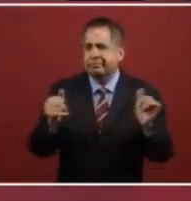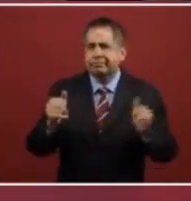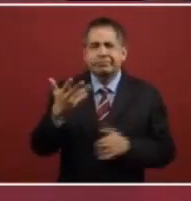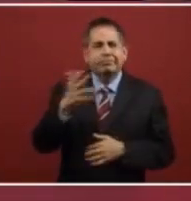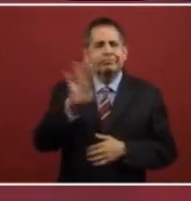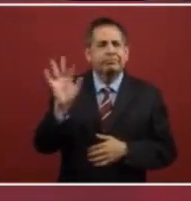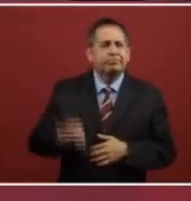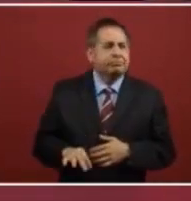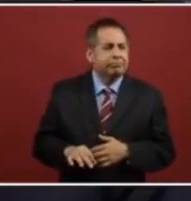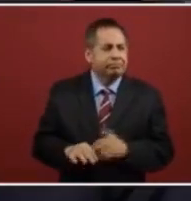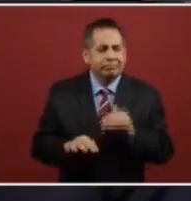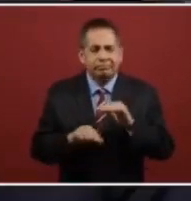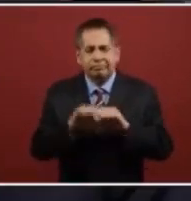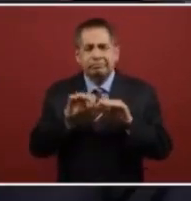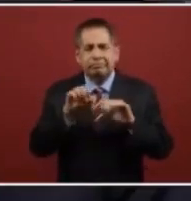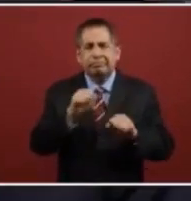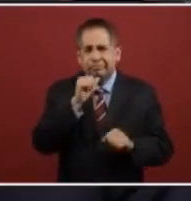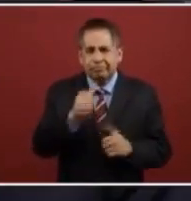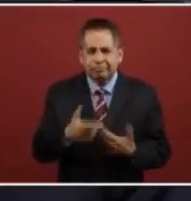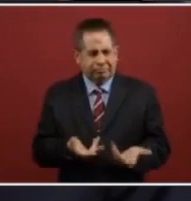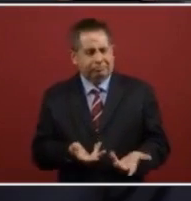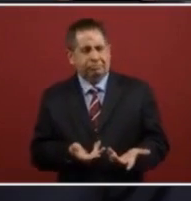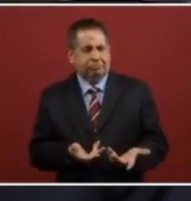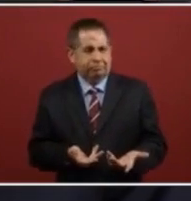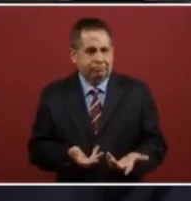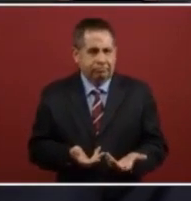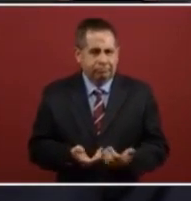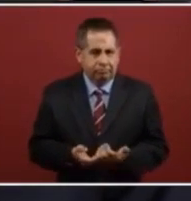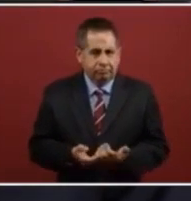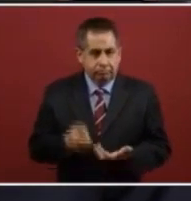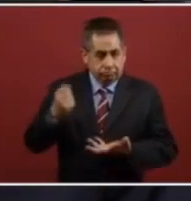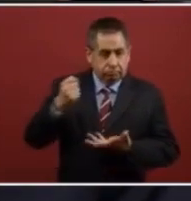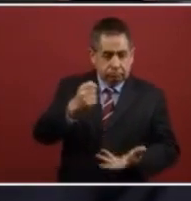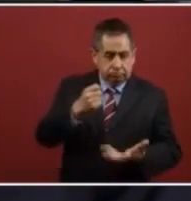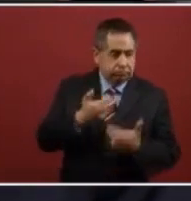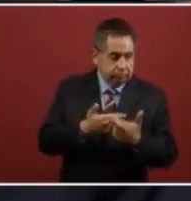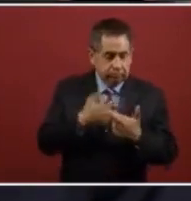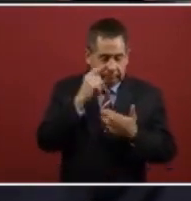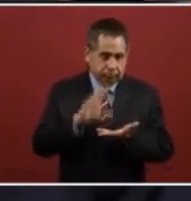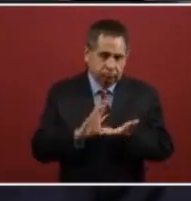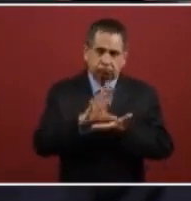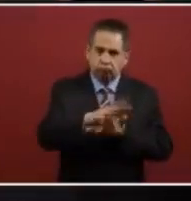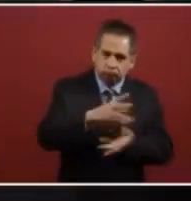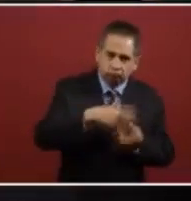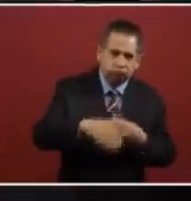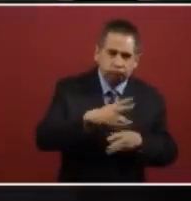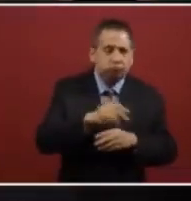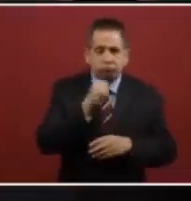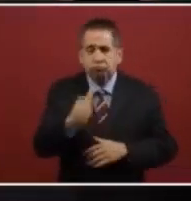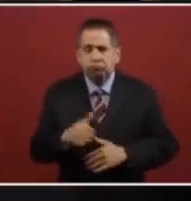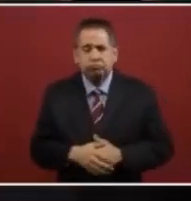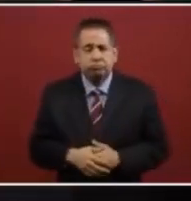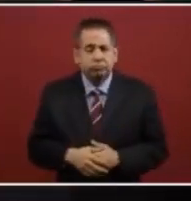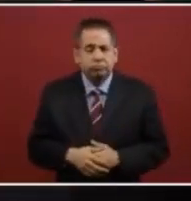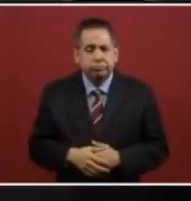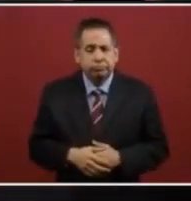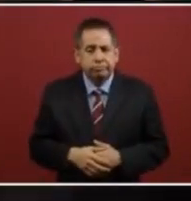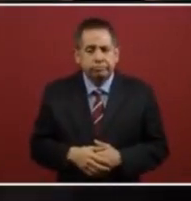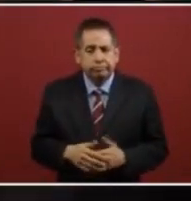10%. not even 10%. So the government officials Del were presupuesto. keeping pretty much all the money on the top.